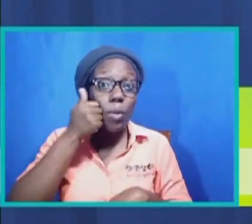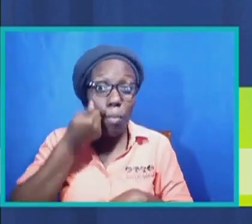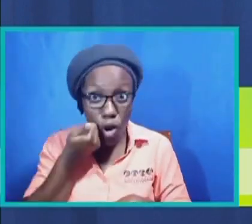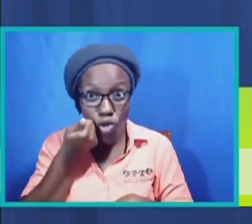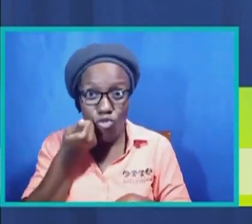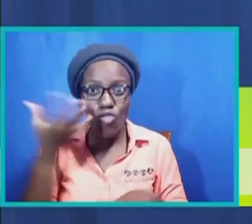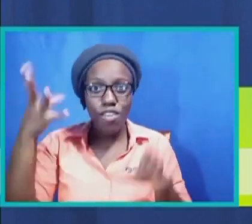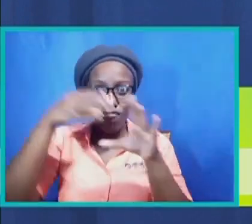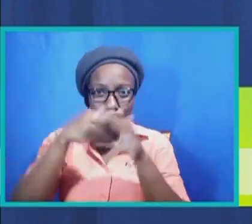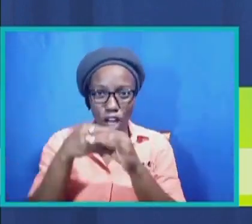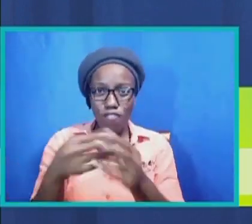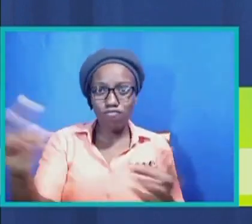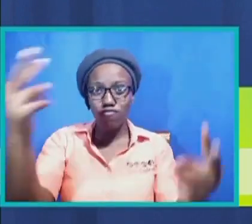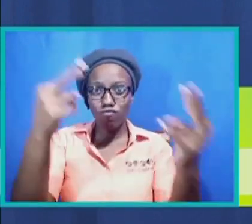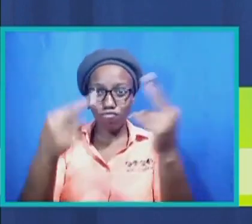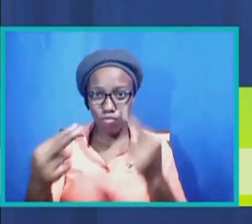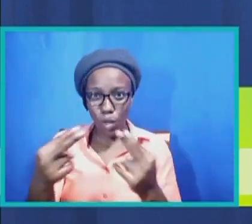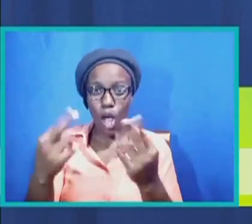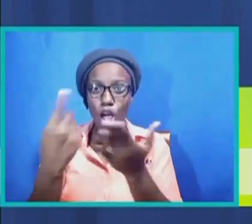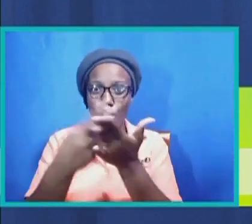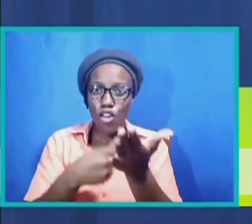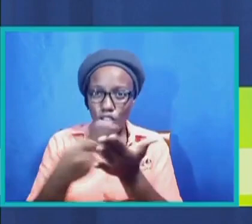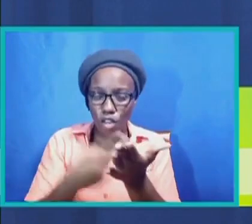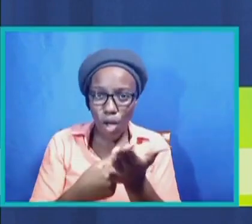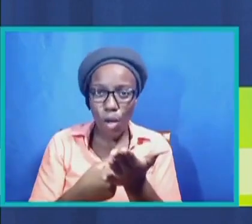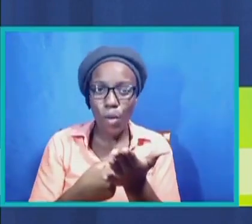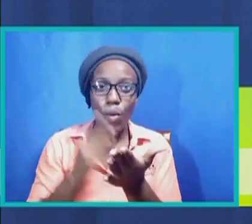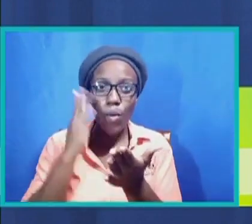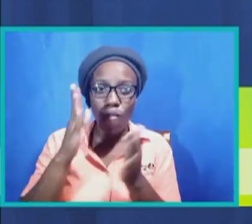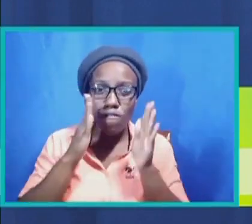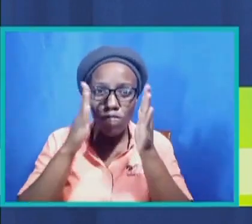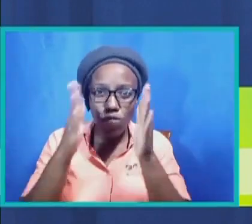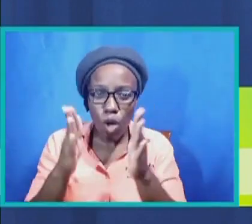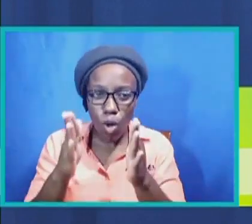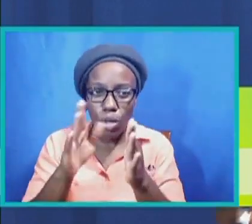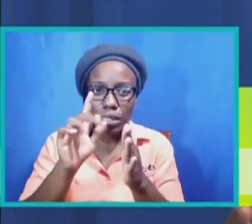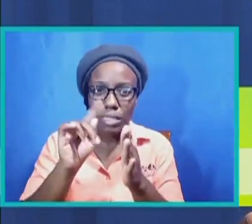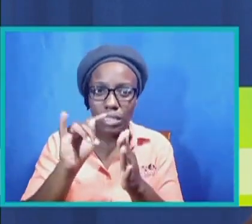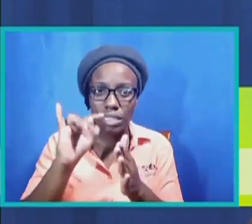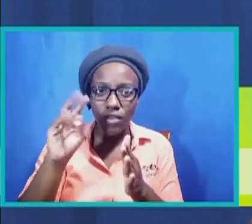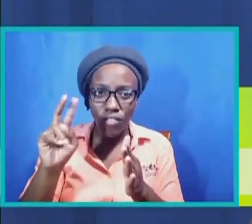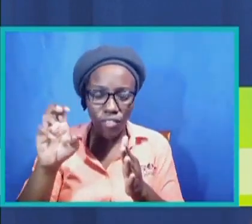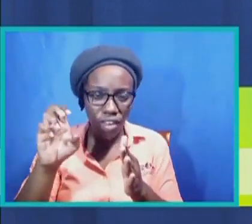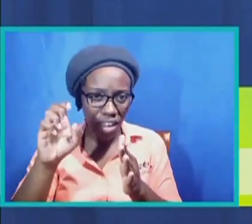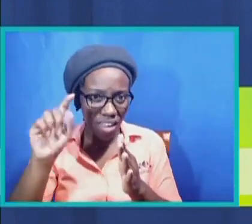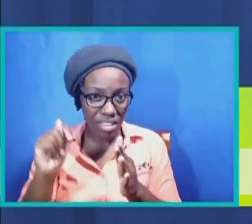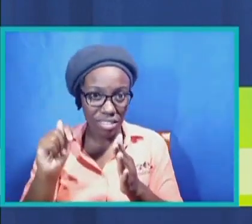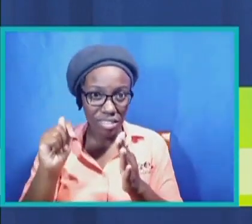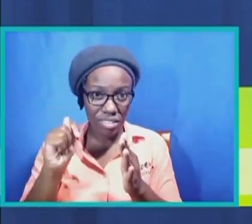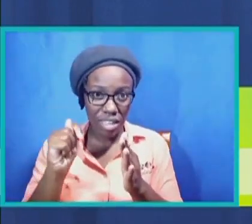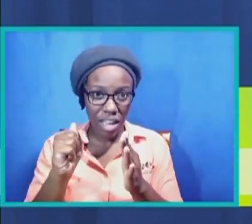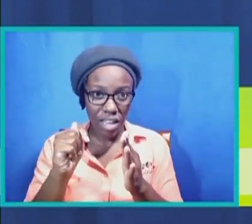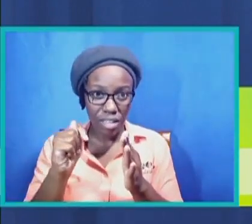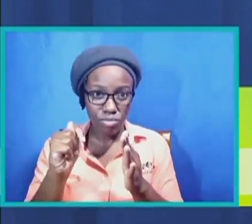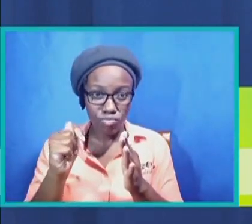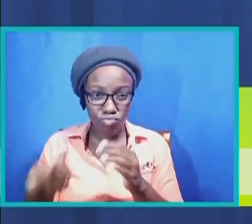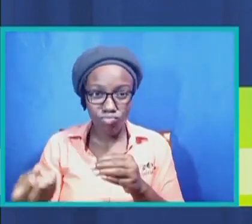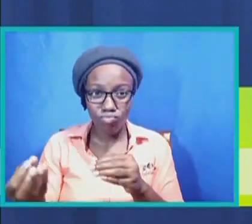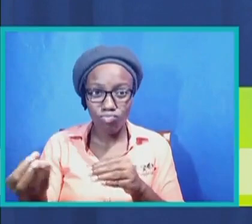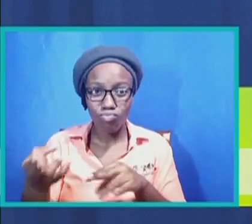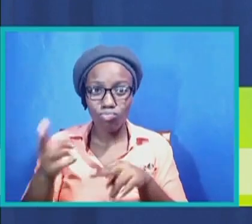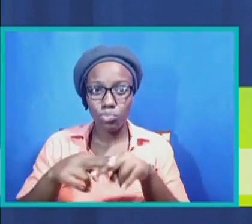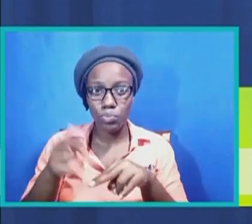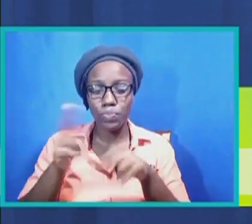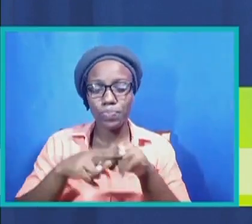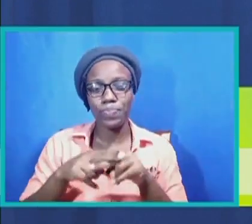where the conversation will revolve around TVET revitalization, which is something you also spoke about, Dr. Paul. Thank you